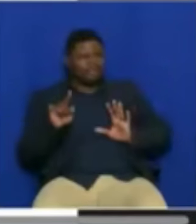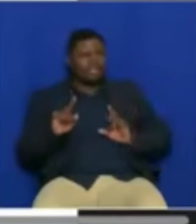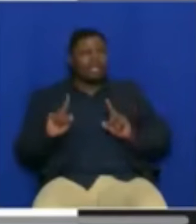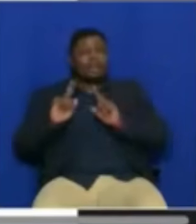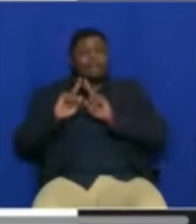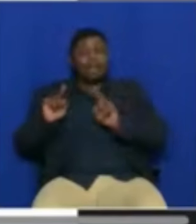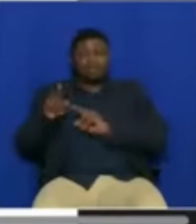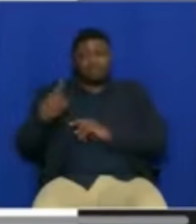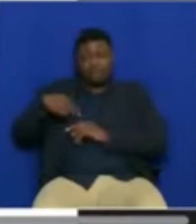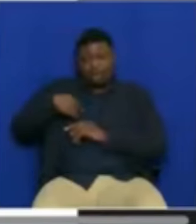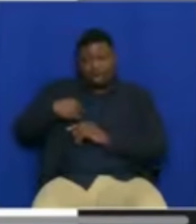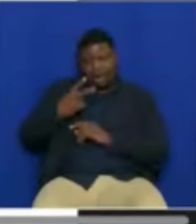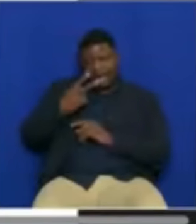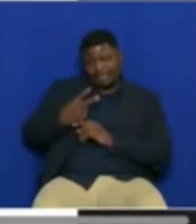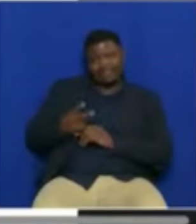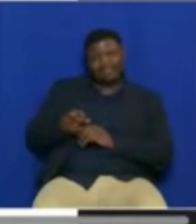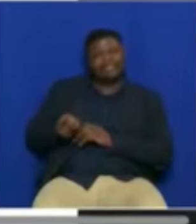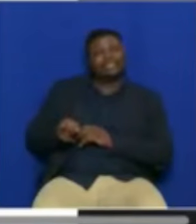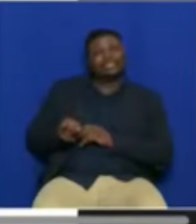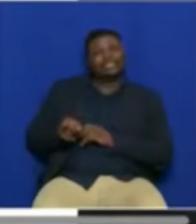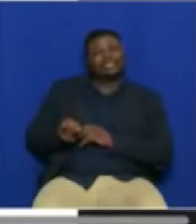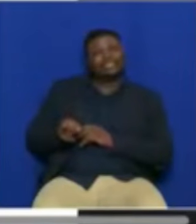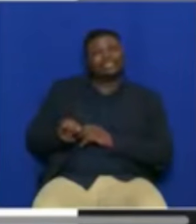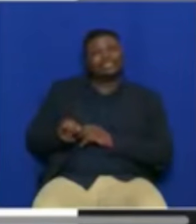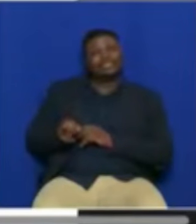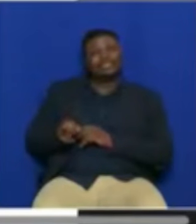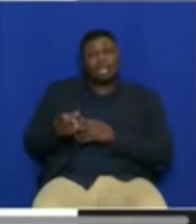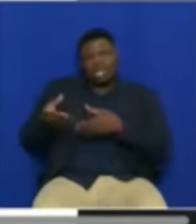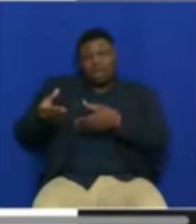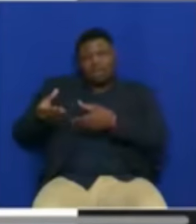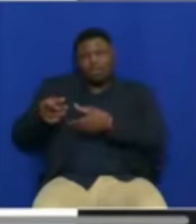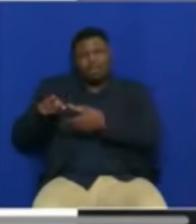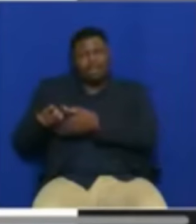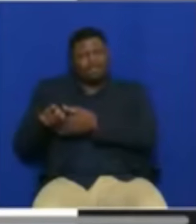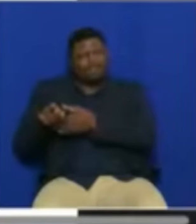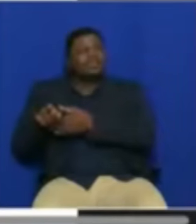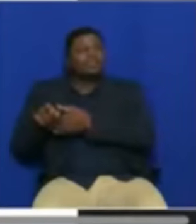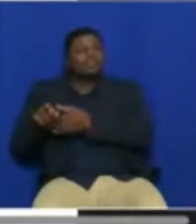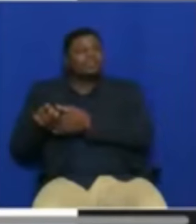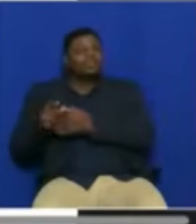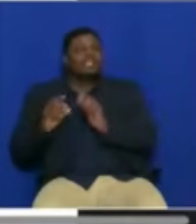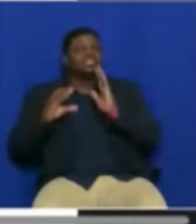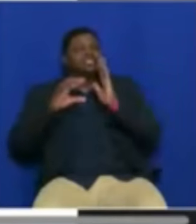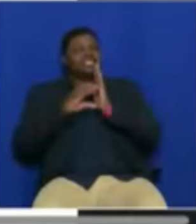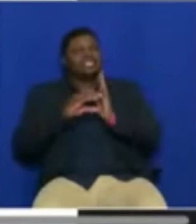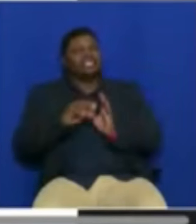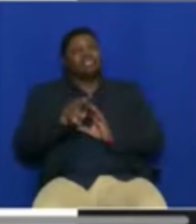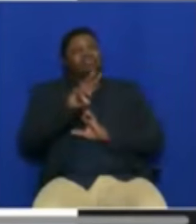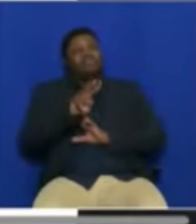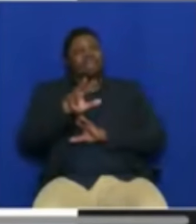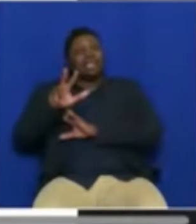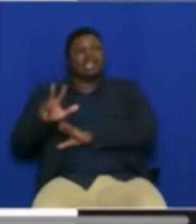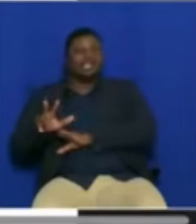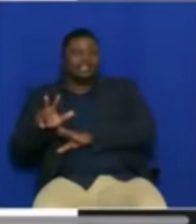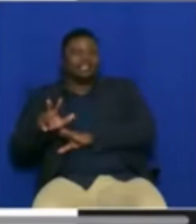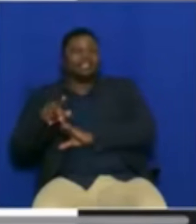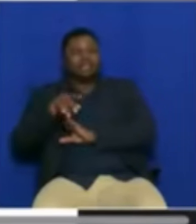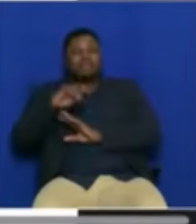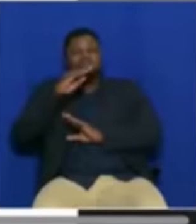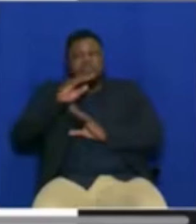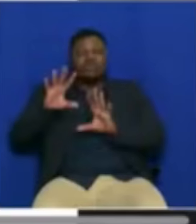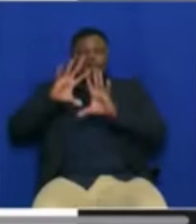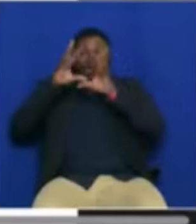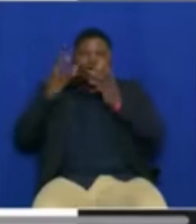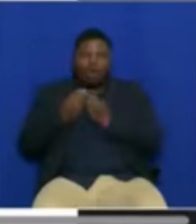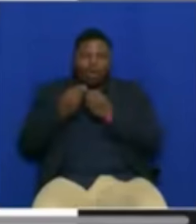this document here with the 28, so this section 28 with all her documents is in this docket. So